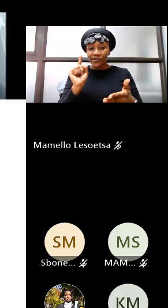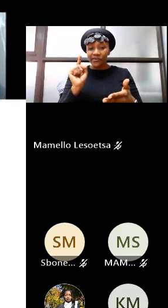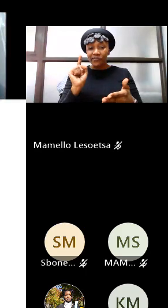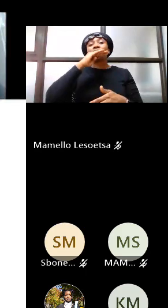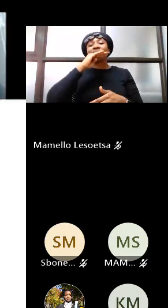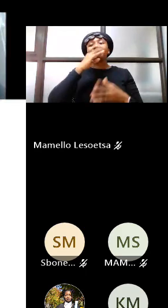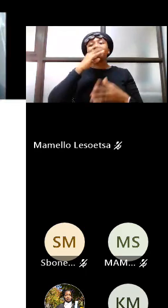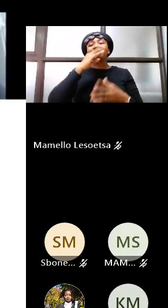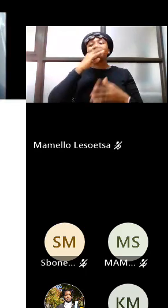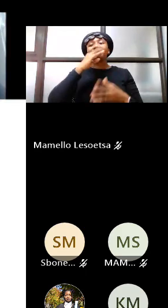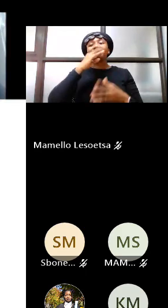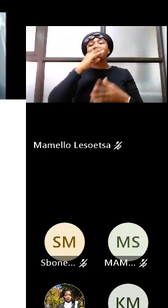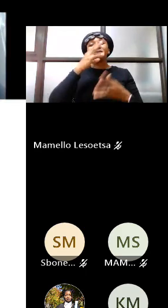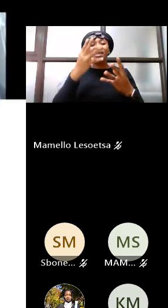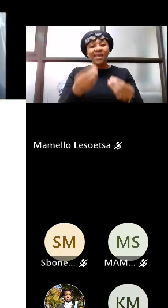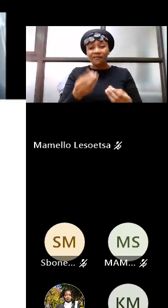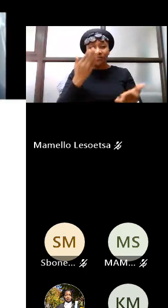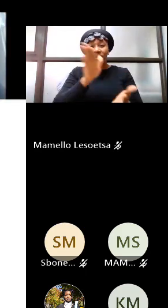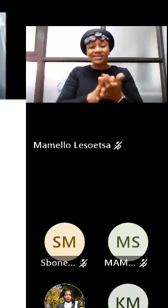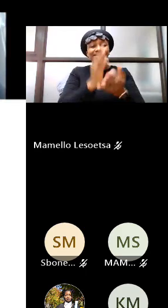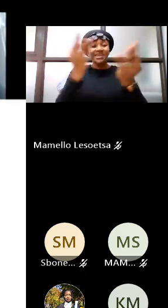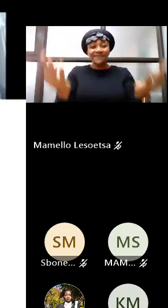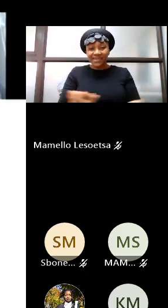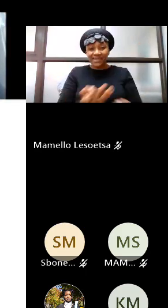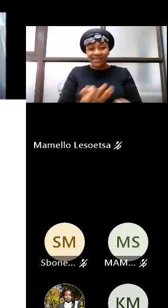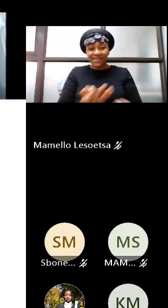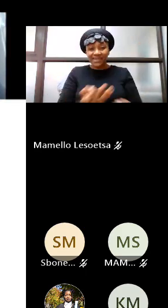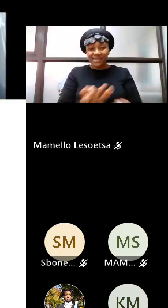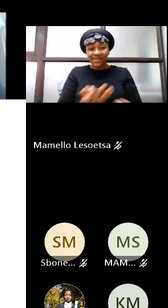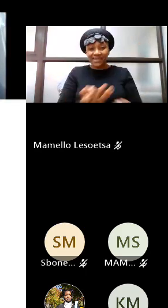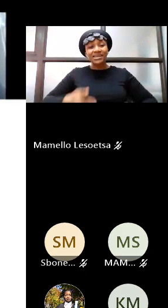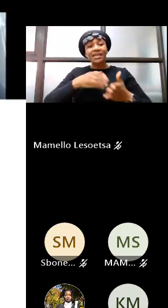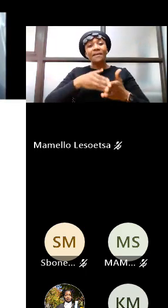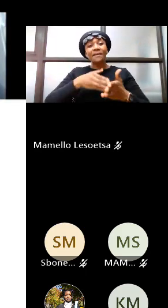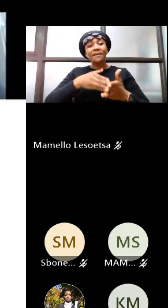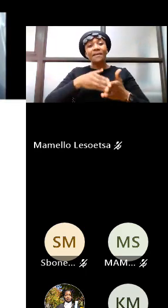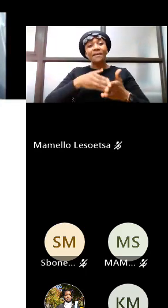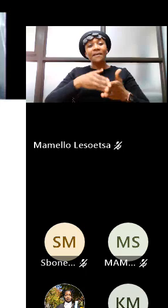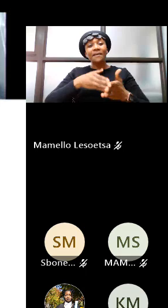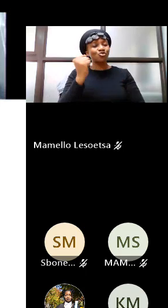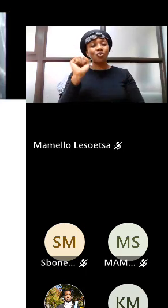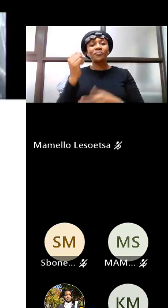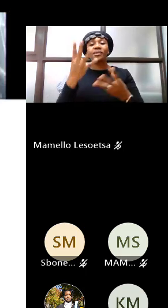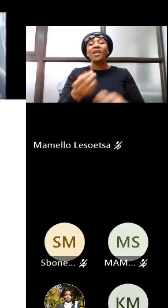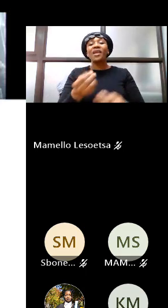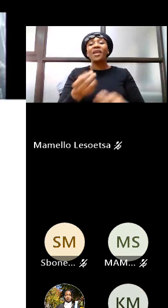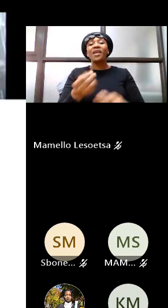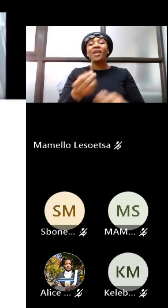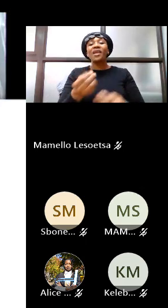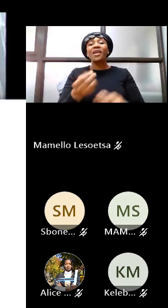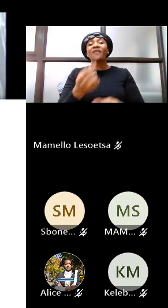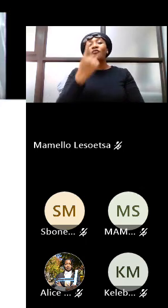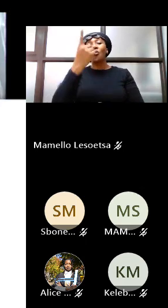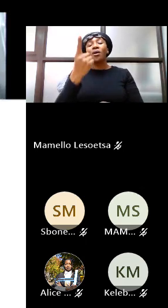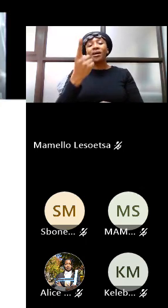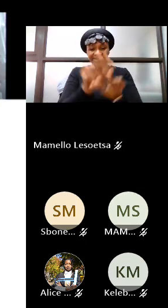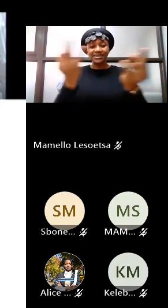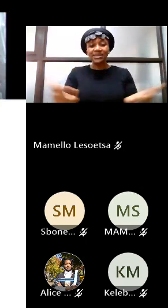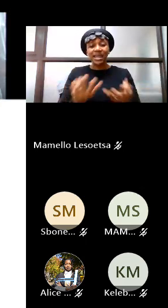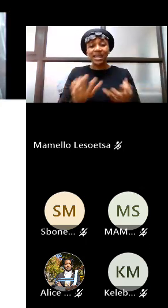physical impairment. There is just not any definition that we can be happy with. There is a little bit more of